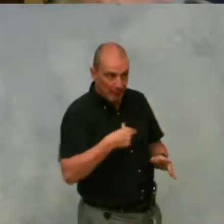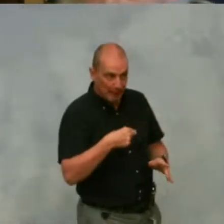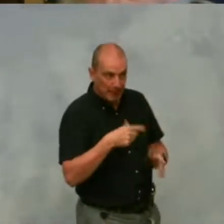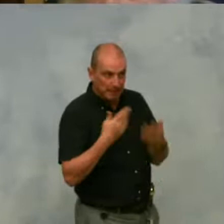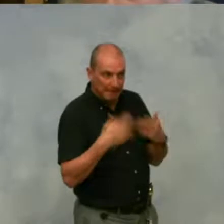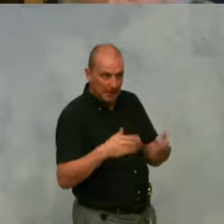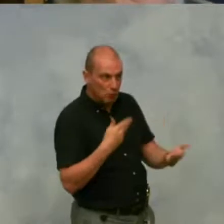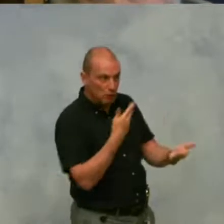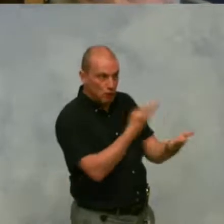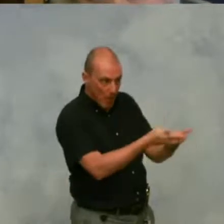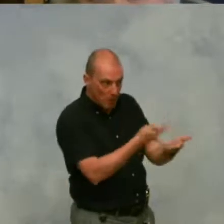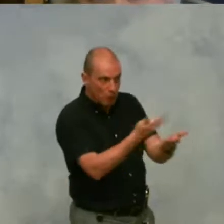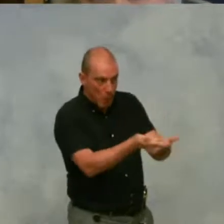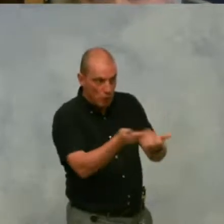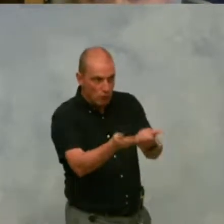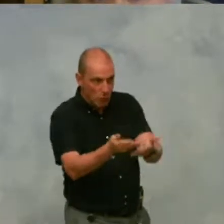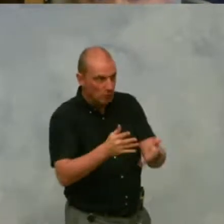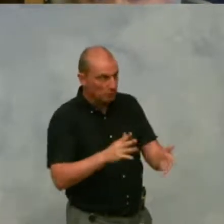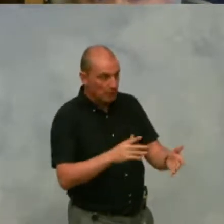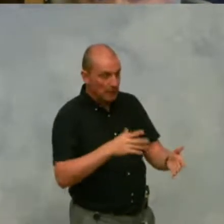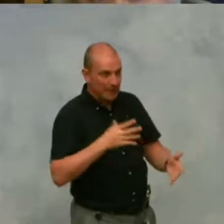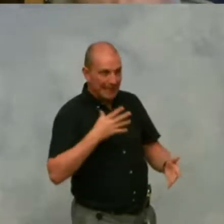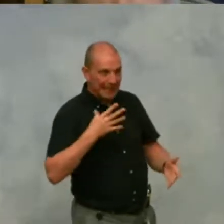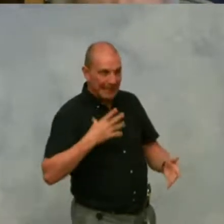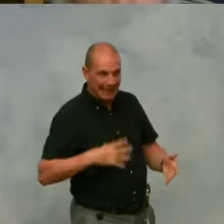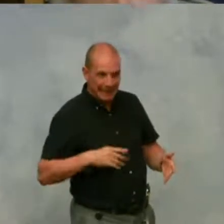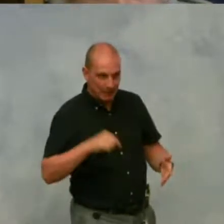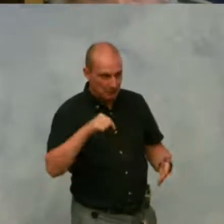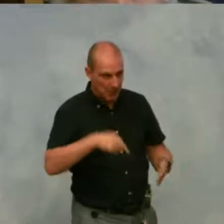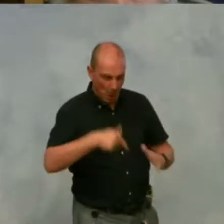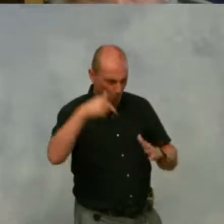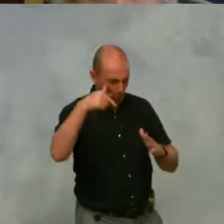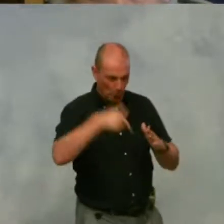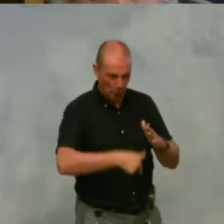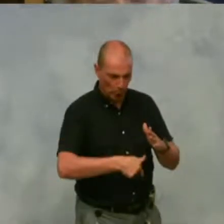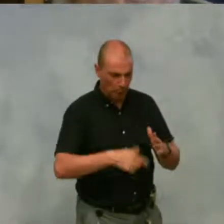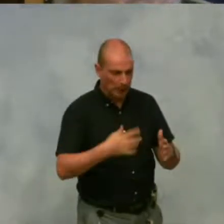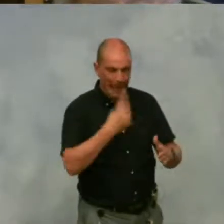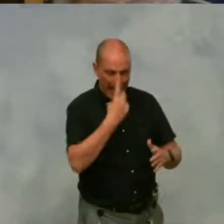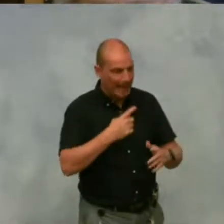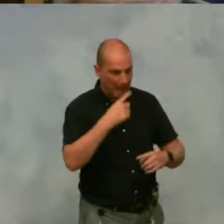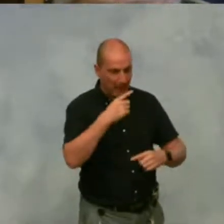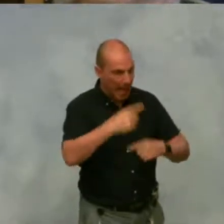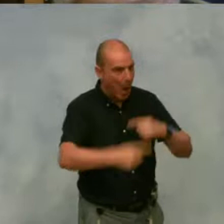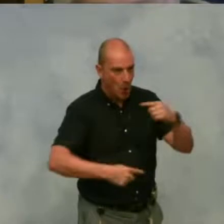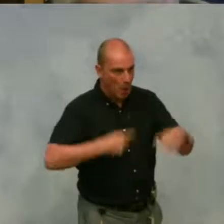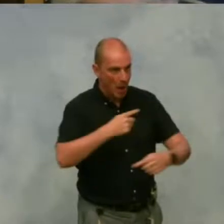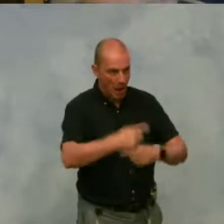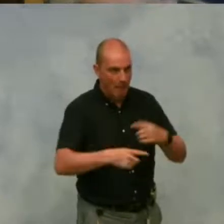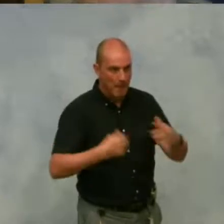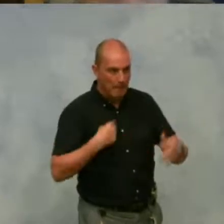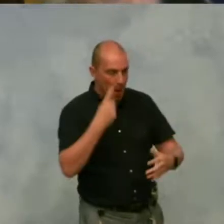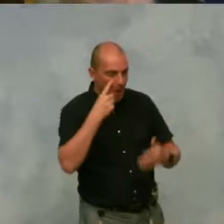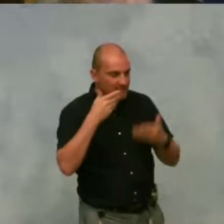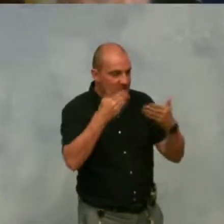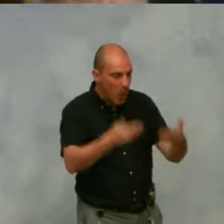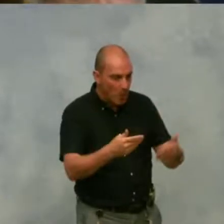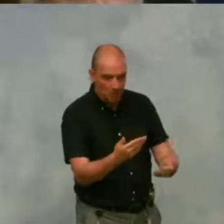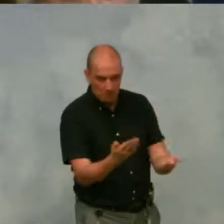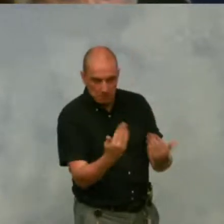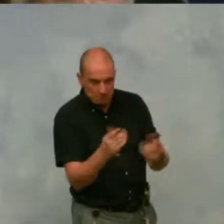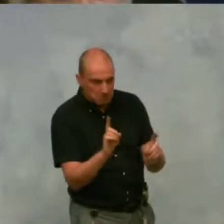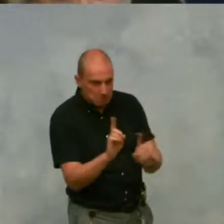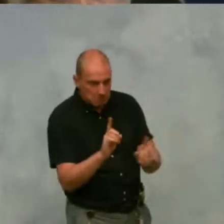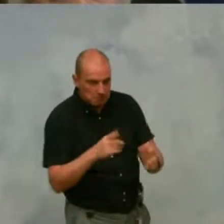that level of information that we have today. That's fine on an annual basis, but no, I look forward to that and discussing that